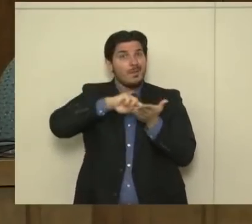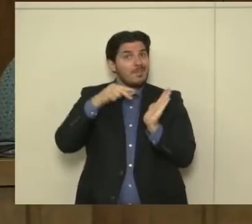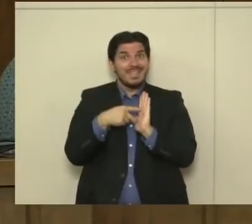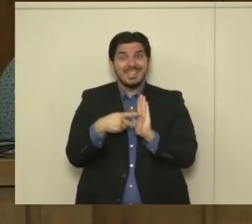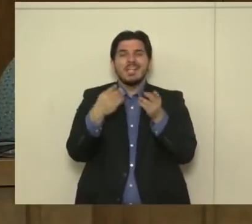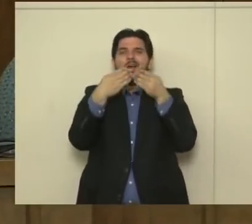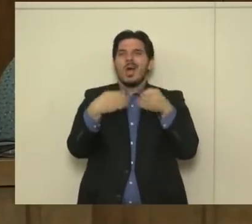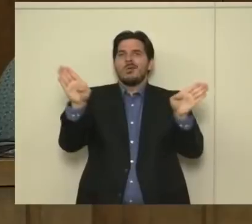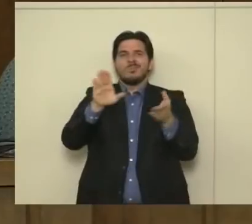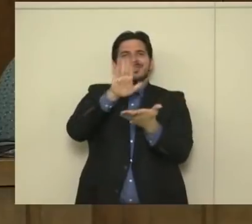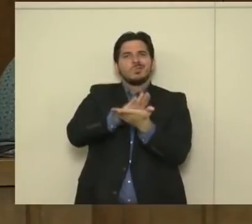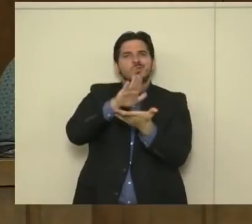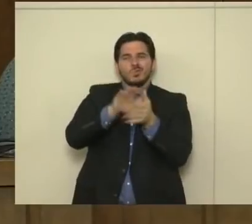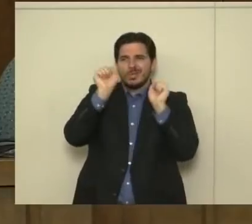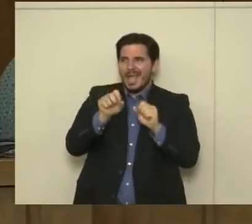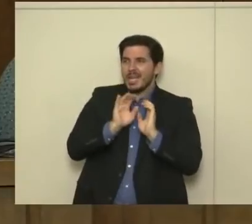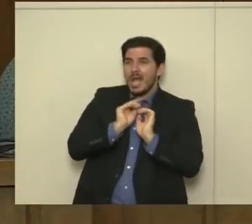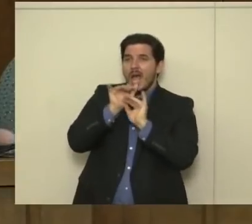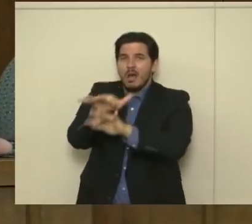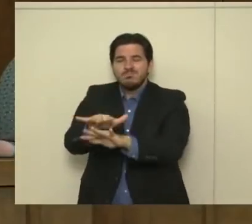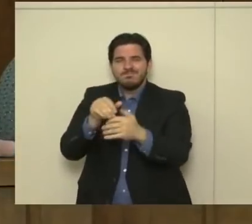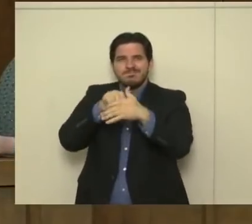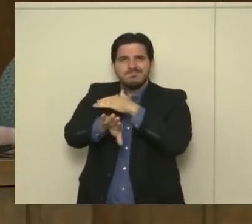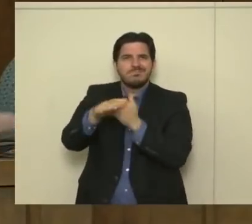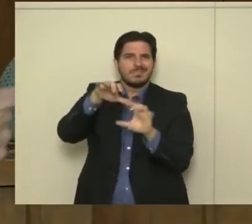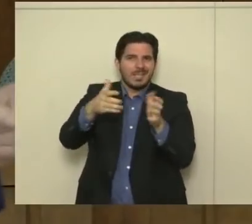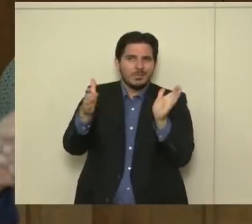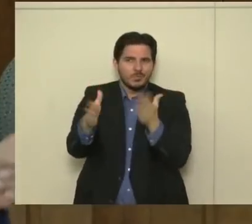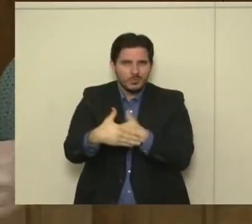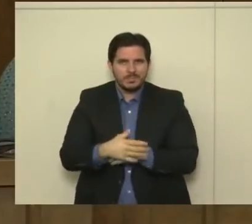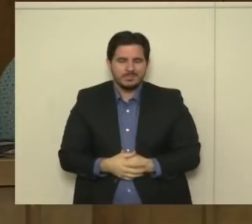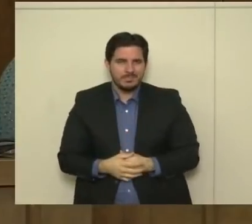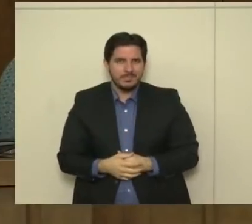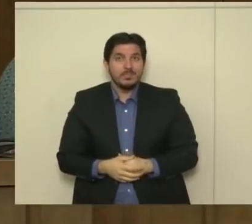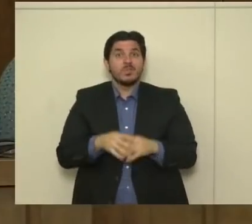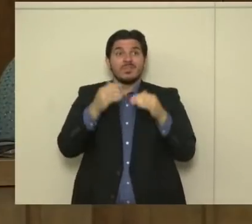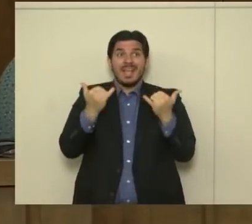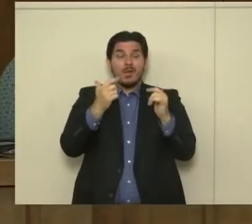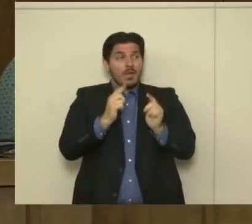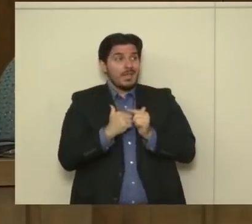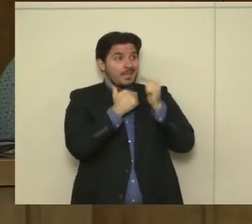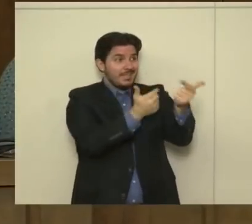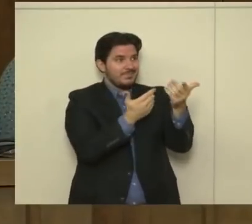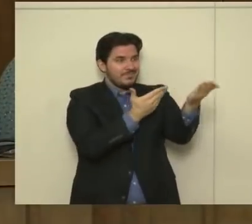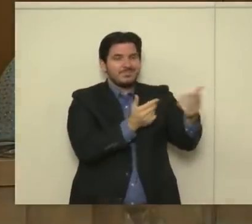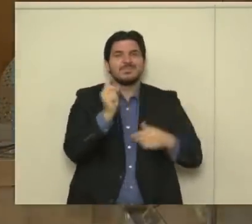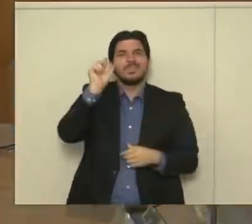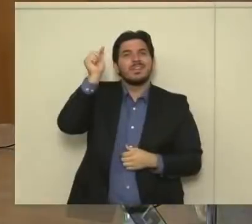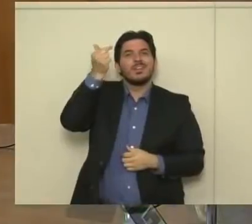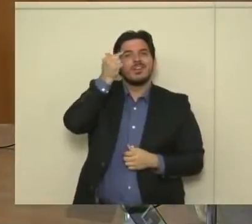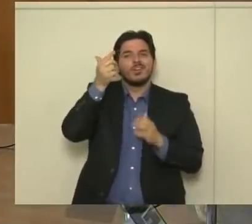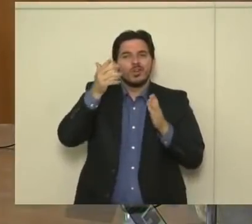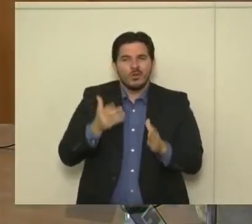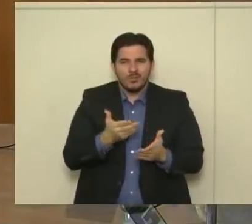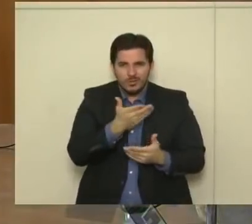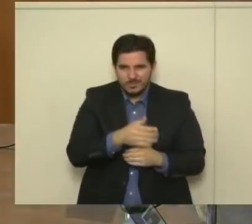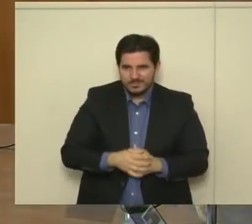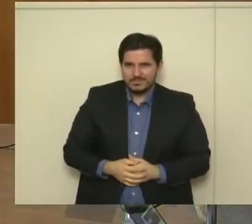with that, I'm going to turn it over to our governor, who will introduce you to